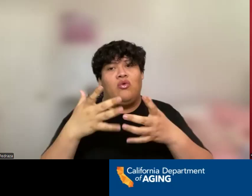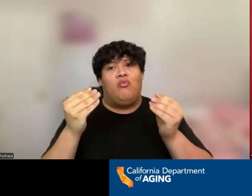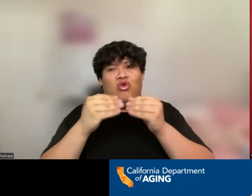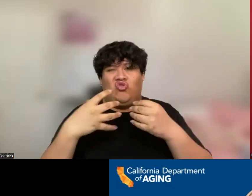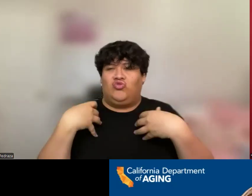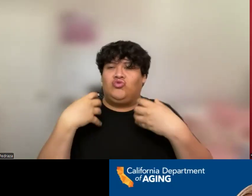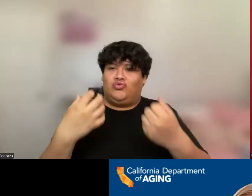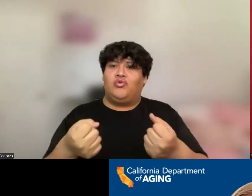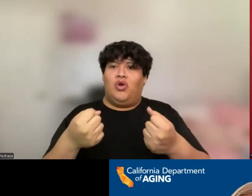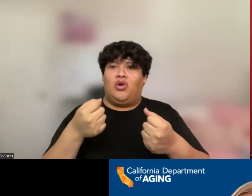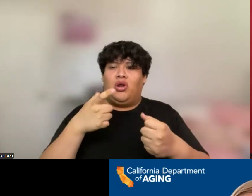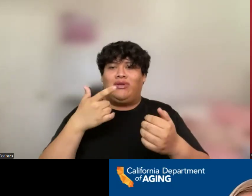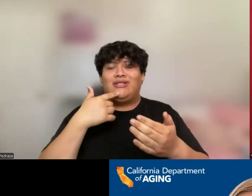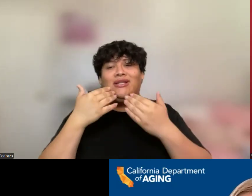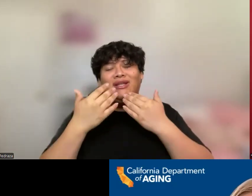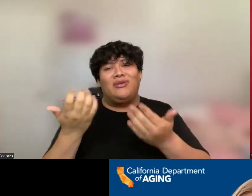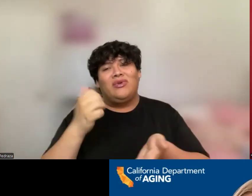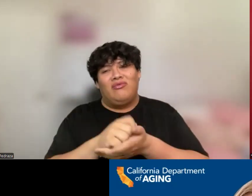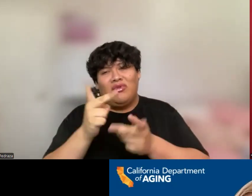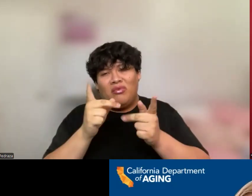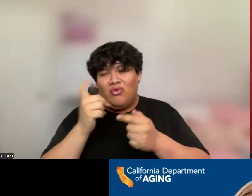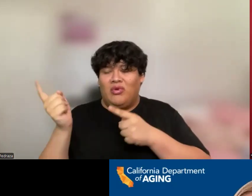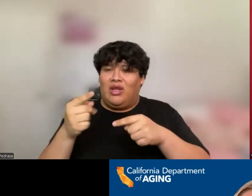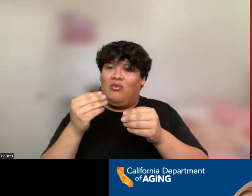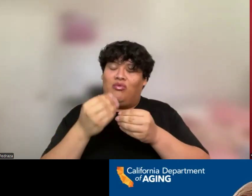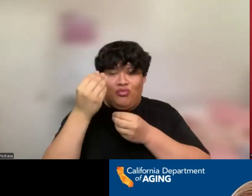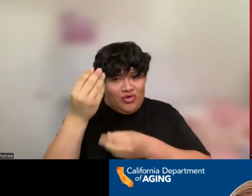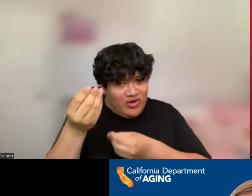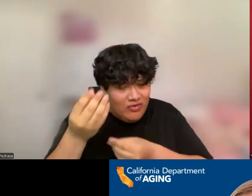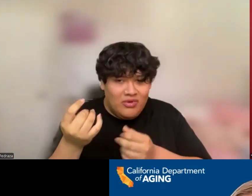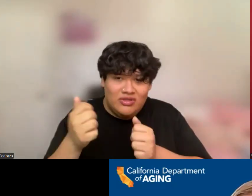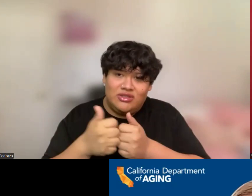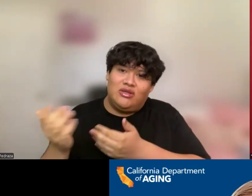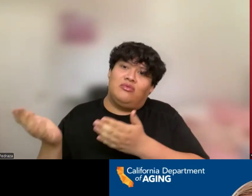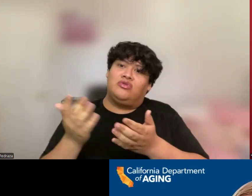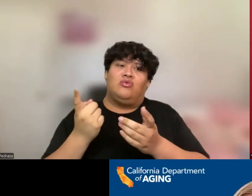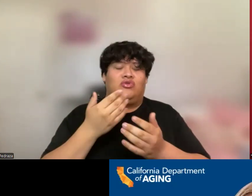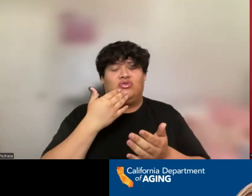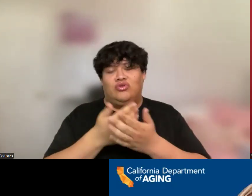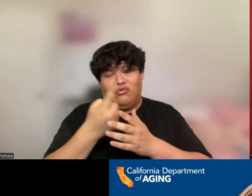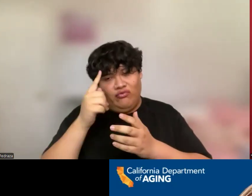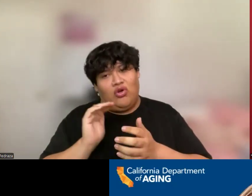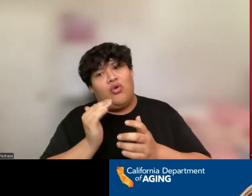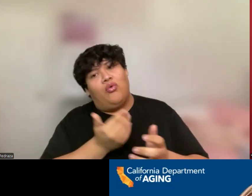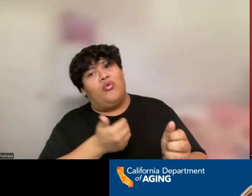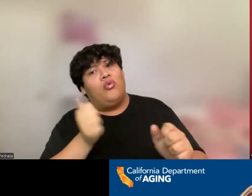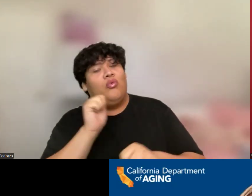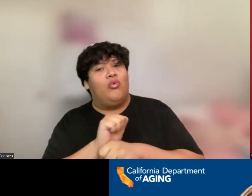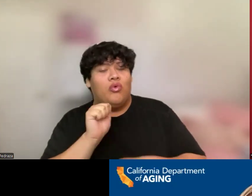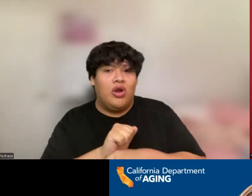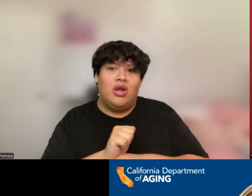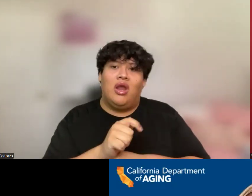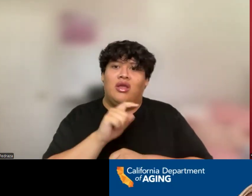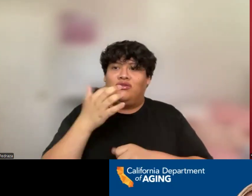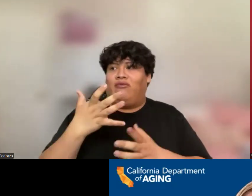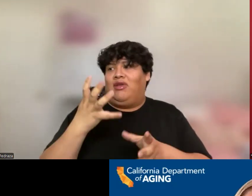thank the individuals that brought forward the lived experience to ensure that it's always central to our work as well. I still haven't caught my